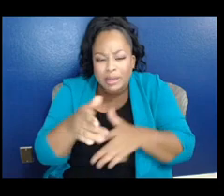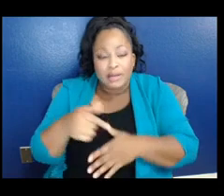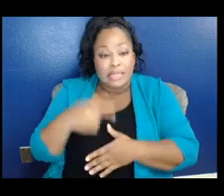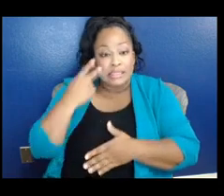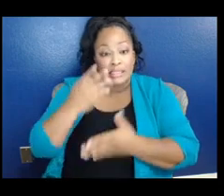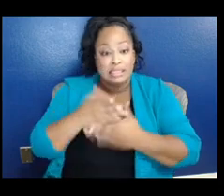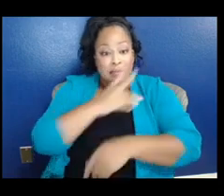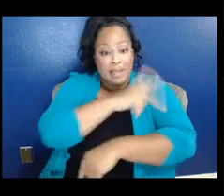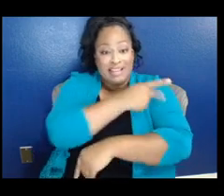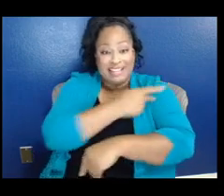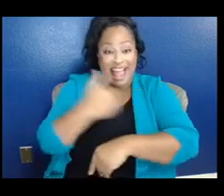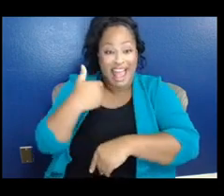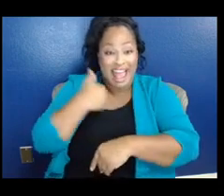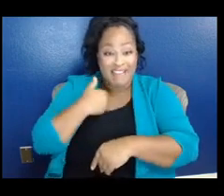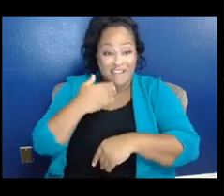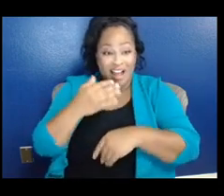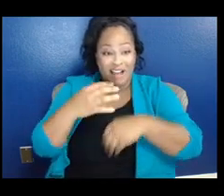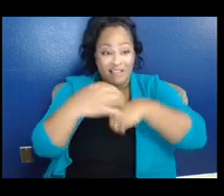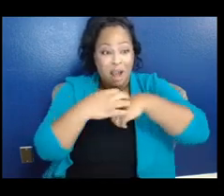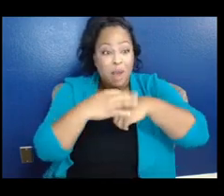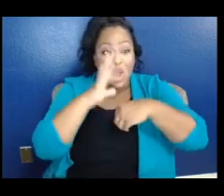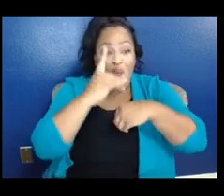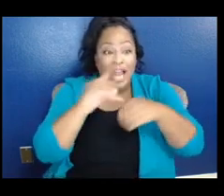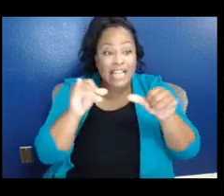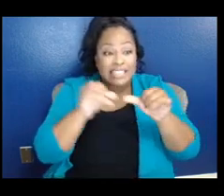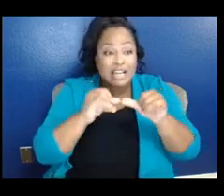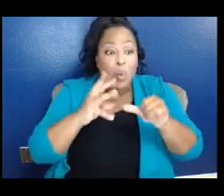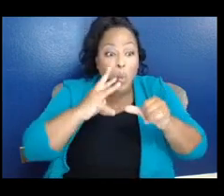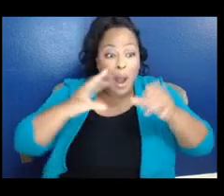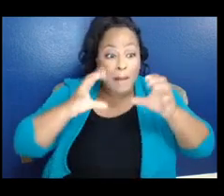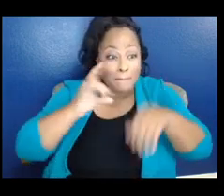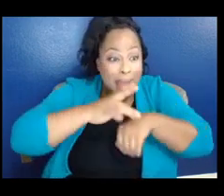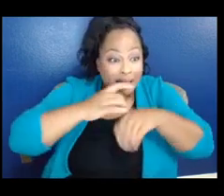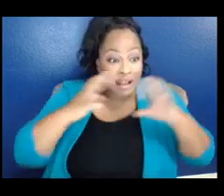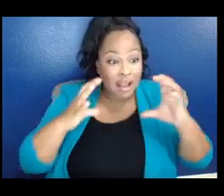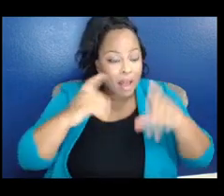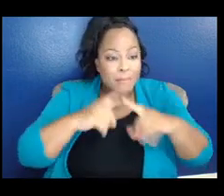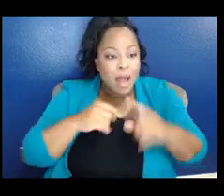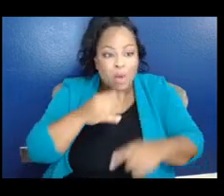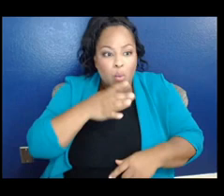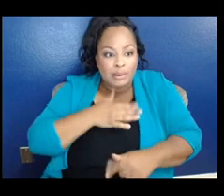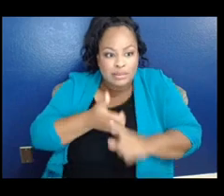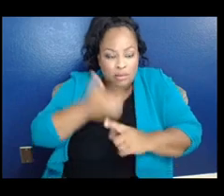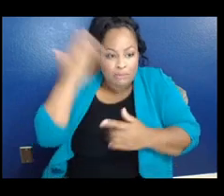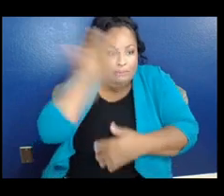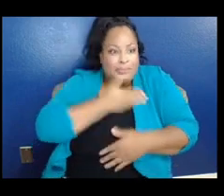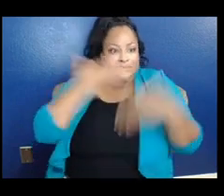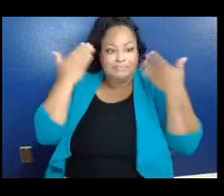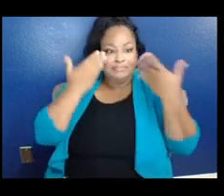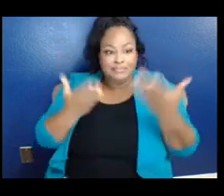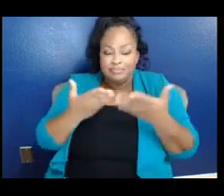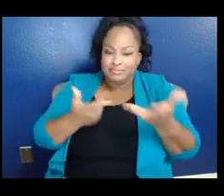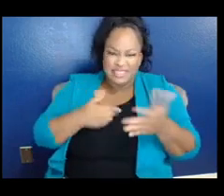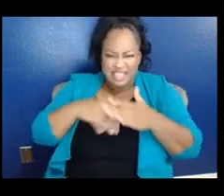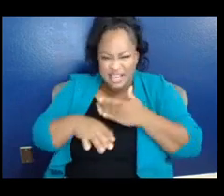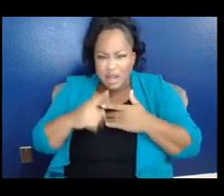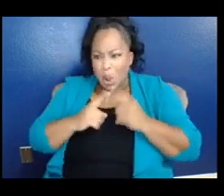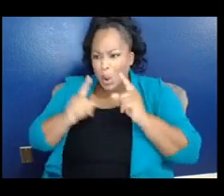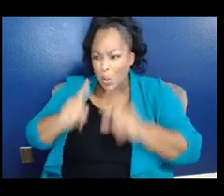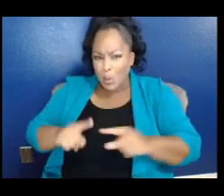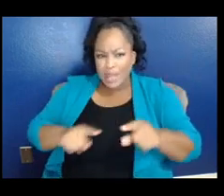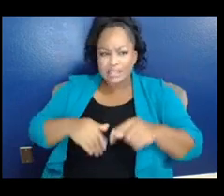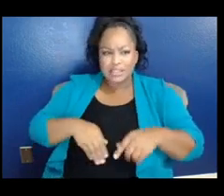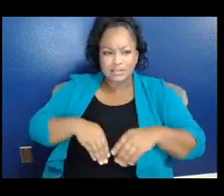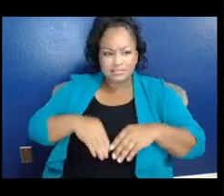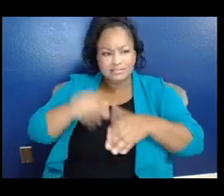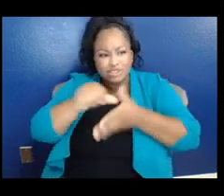seen patients that have had fibroids as large as a watermelon, believe it or not, and they didn't even know they were there. They came in because they went